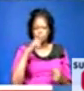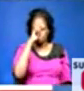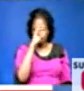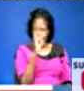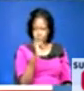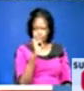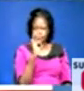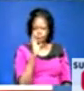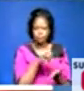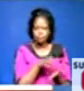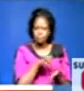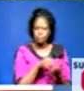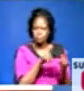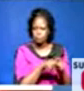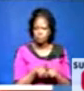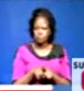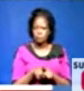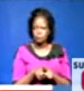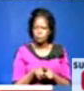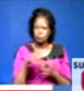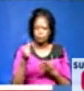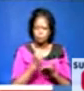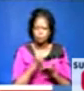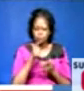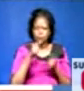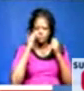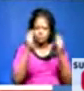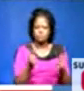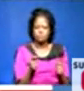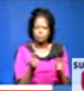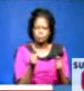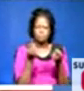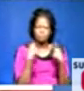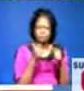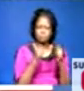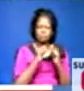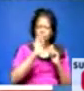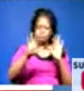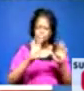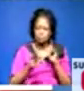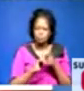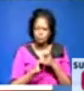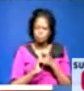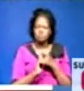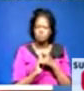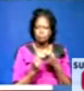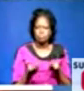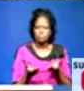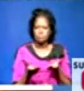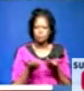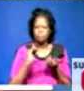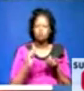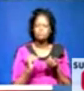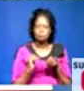serious position as a nominee for this award, to now try go back to his particular county where he comes